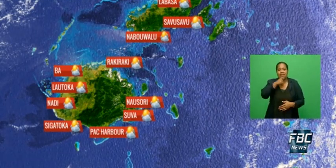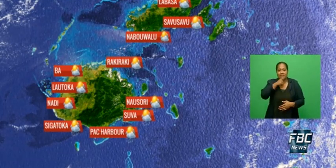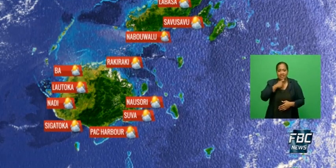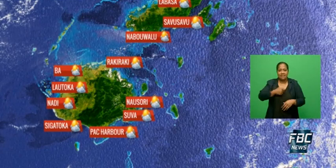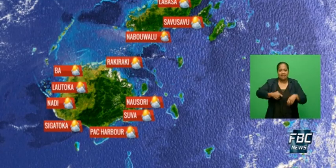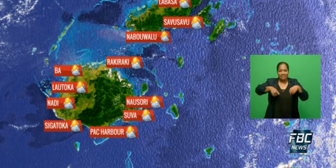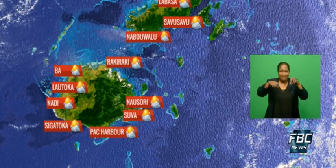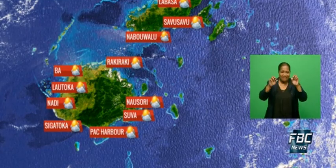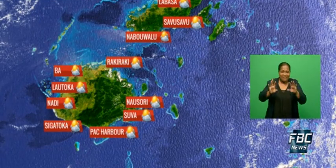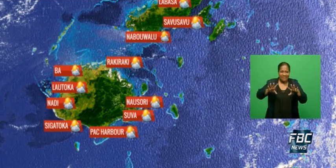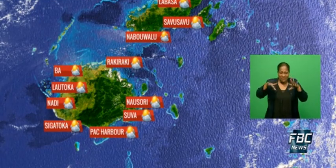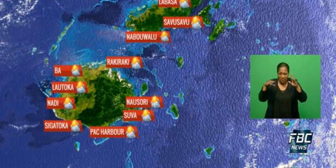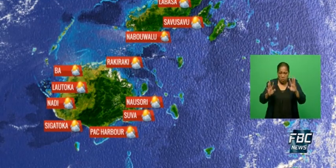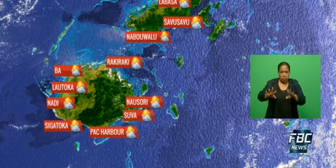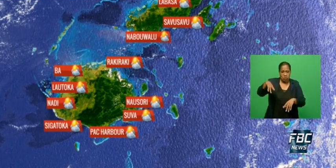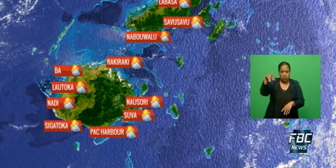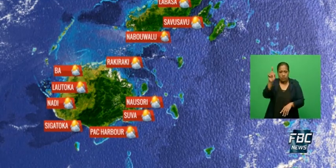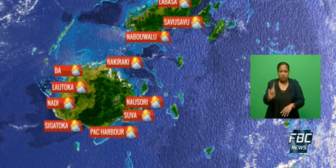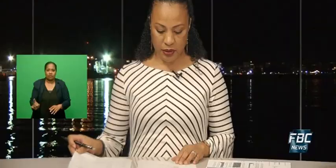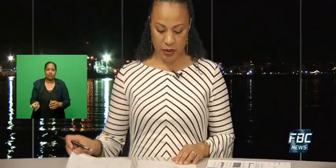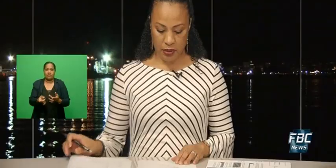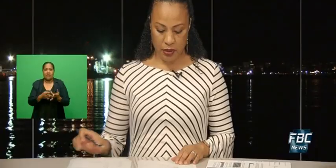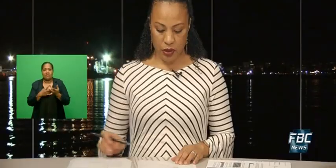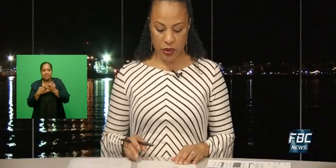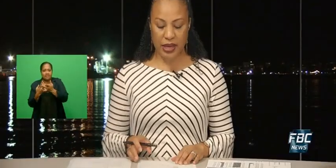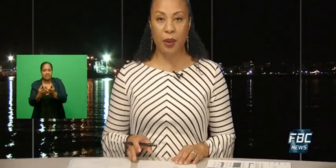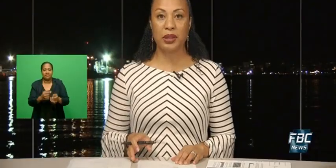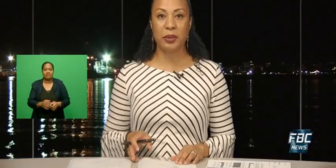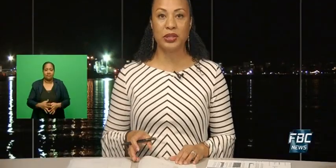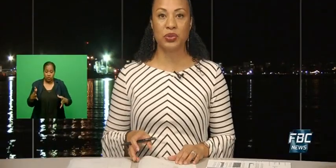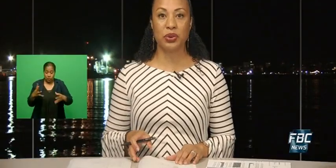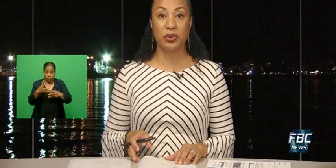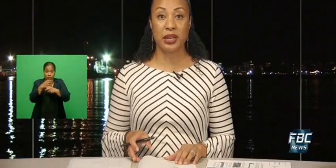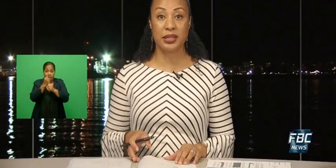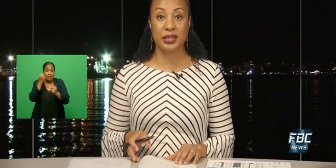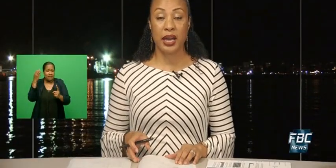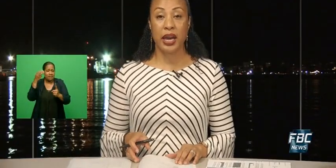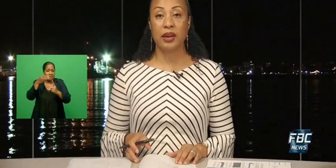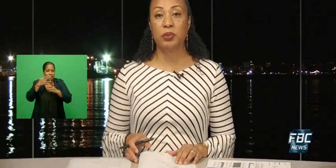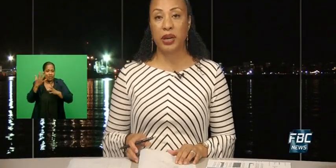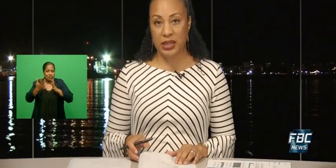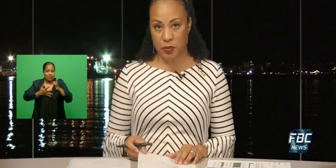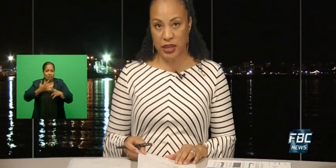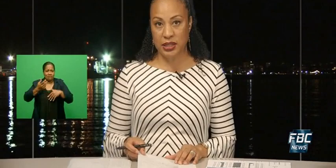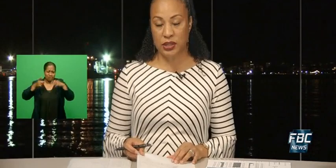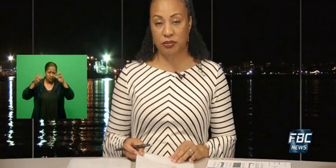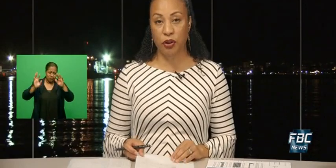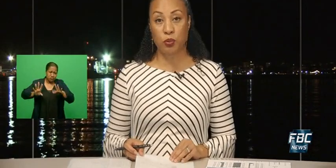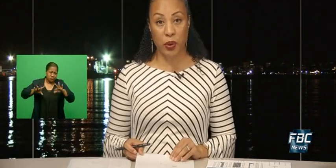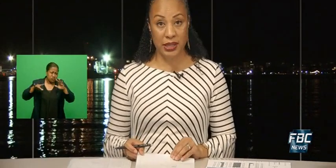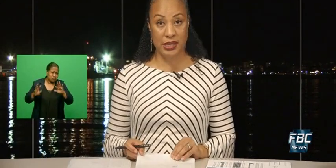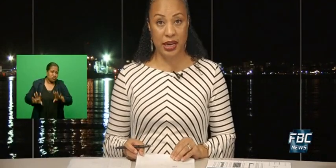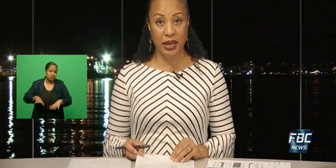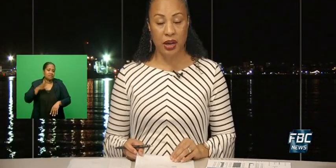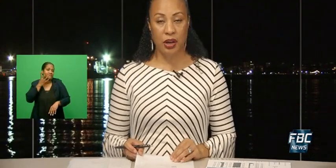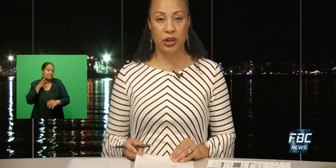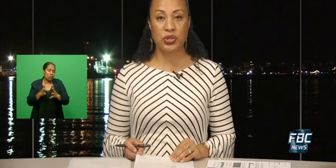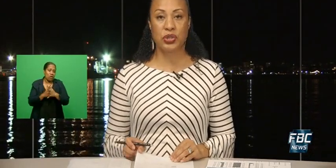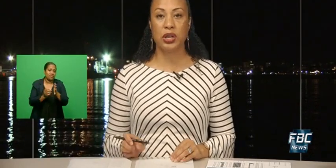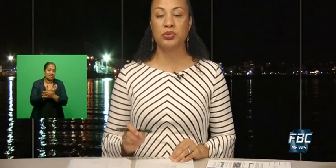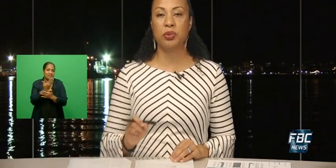evening thunderstorms elsewhere. Recapping the main stories. Heavy rain expected from